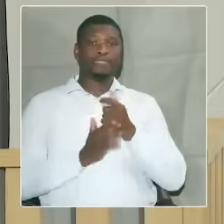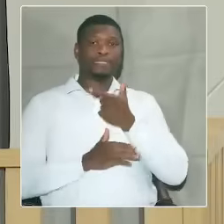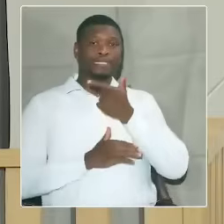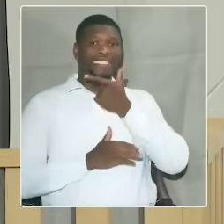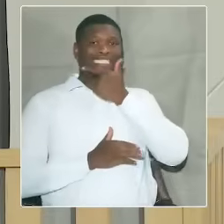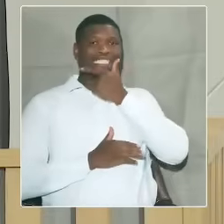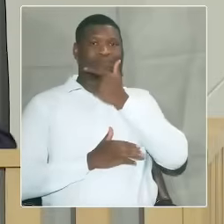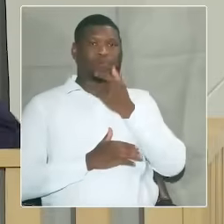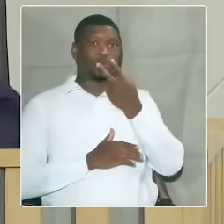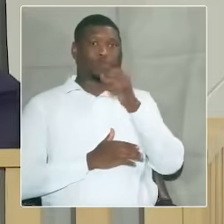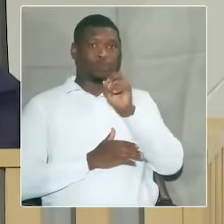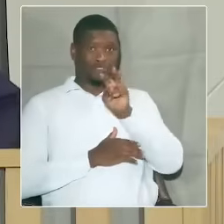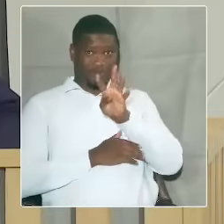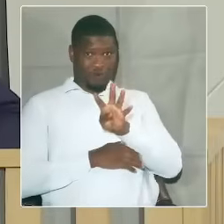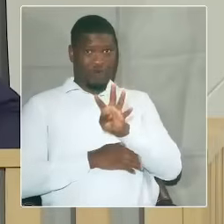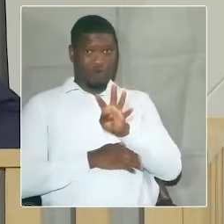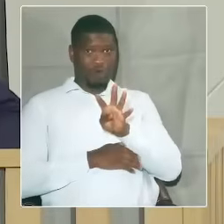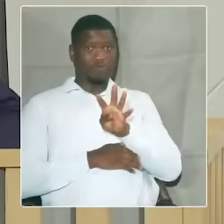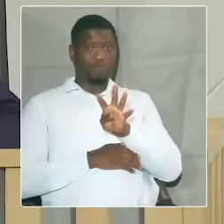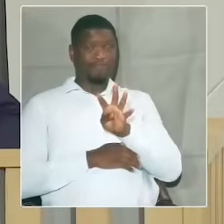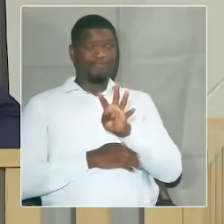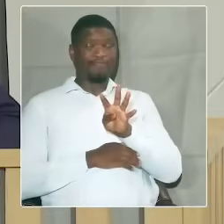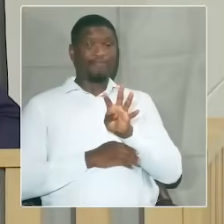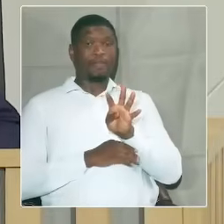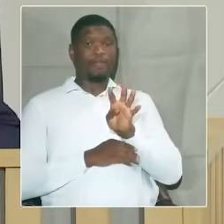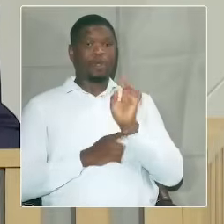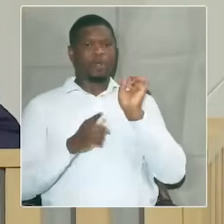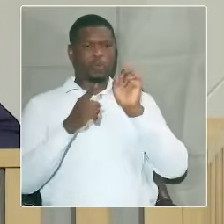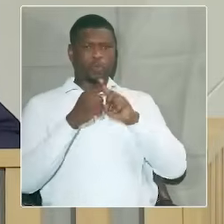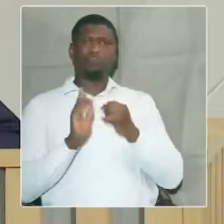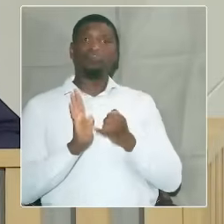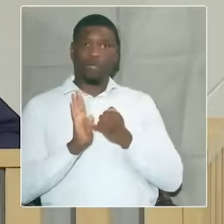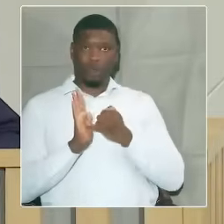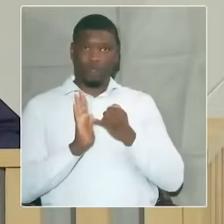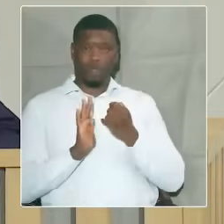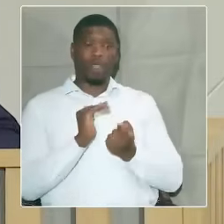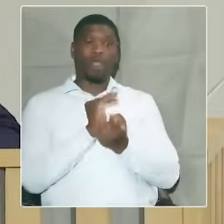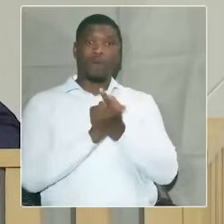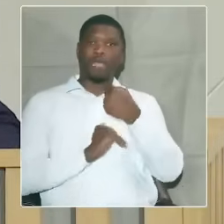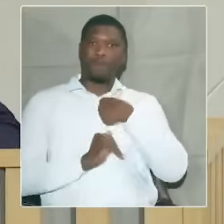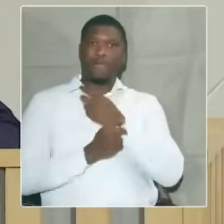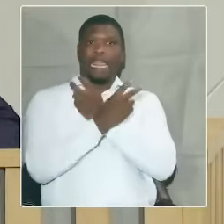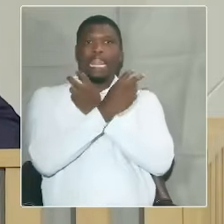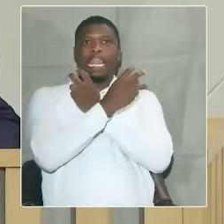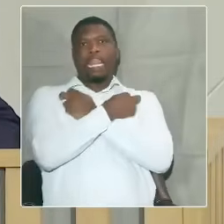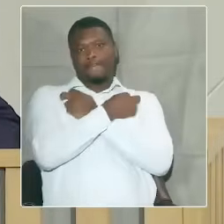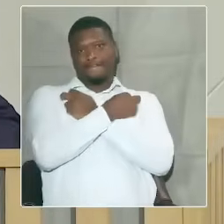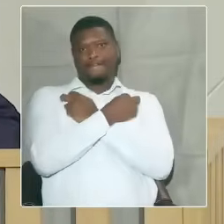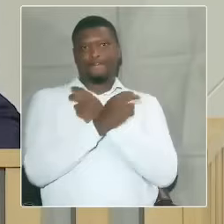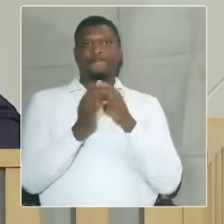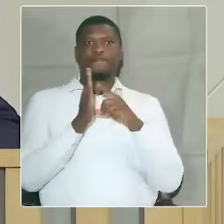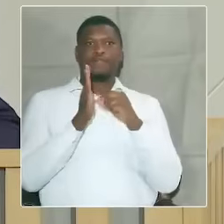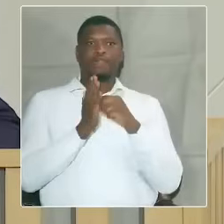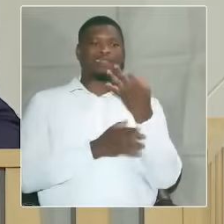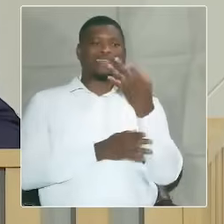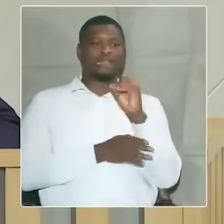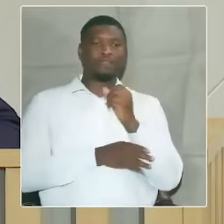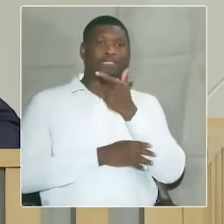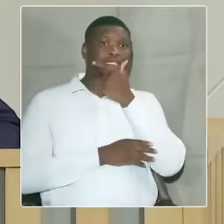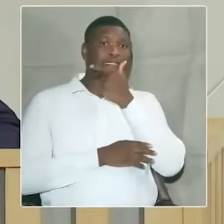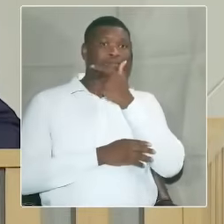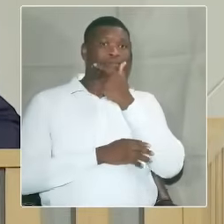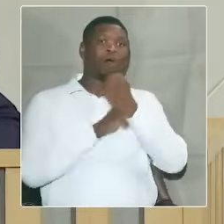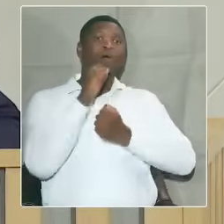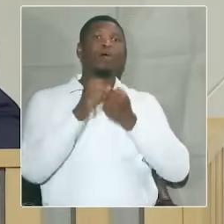early January 2025, commenced while I was on annual leave from the 30th